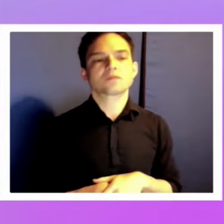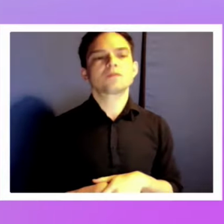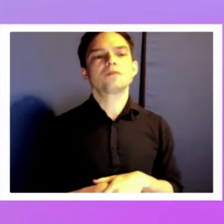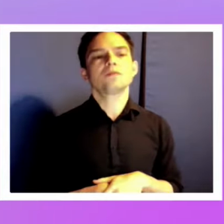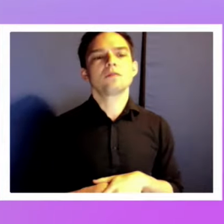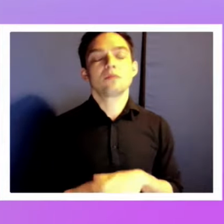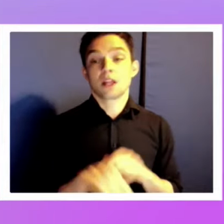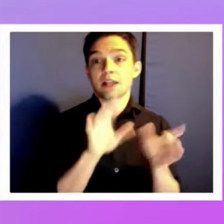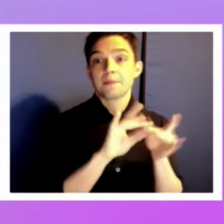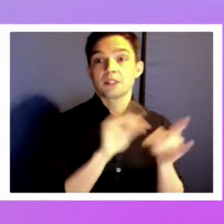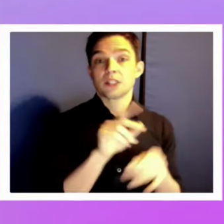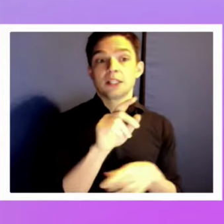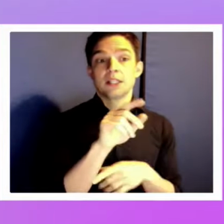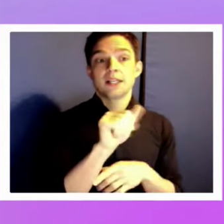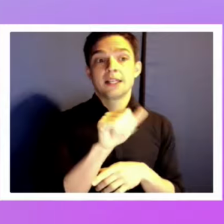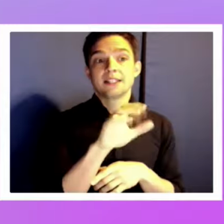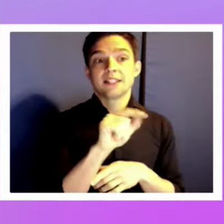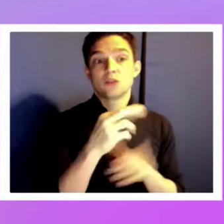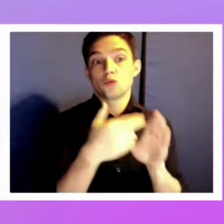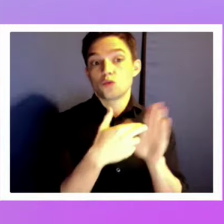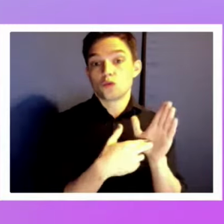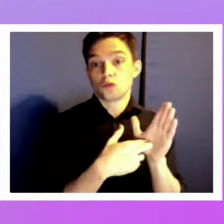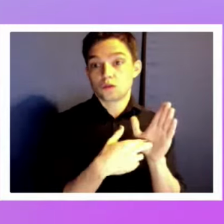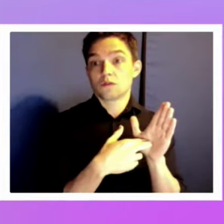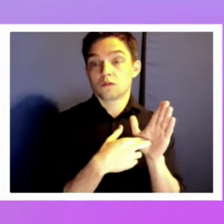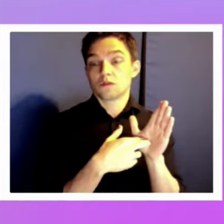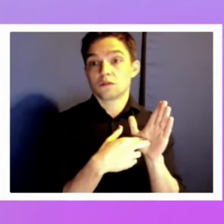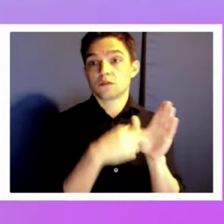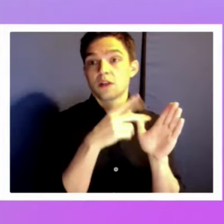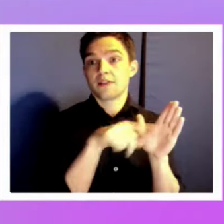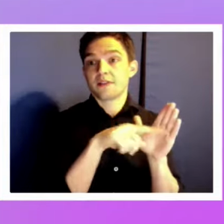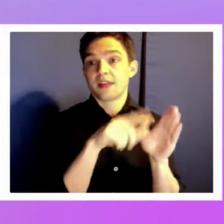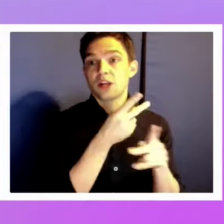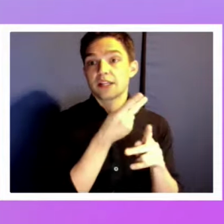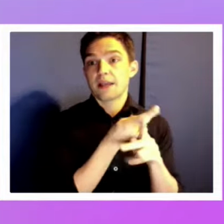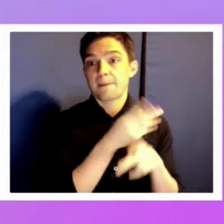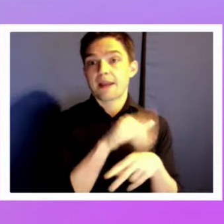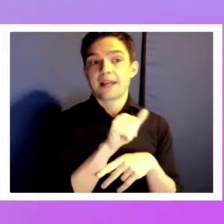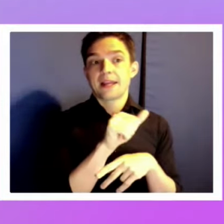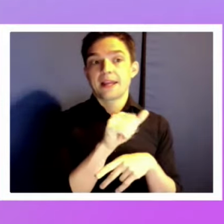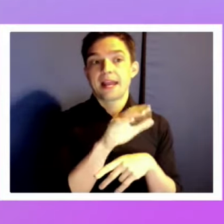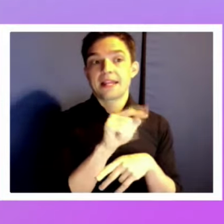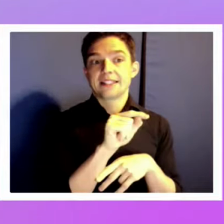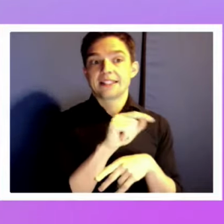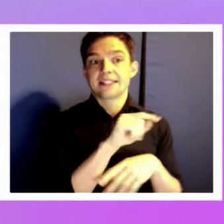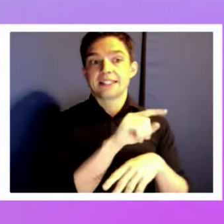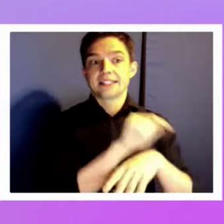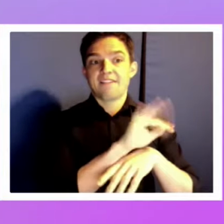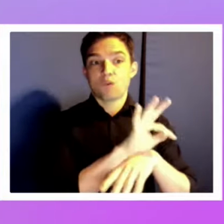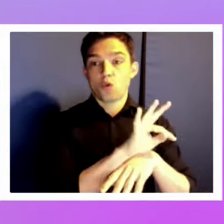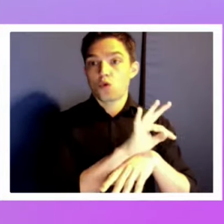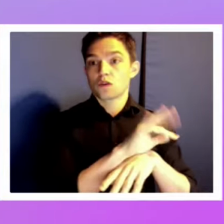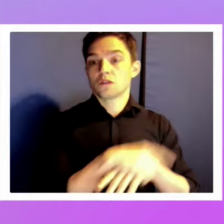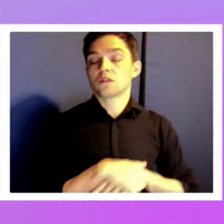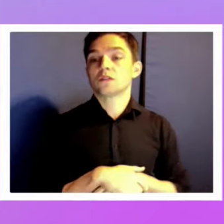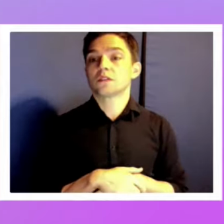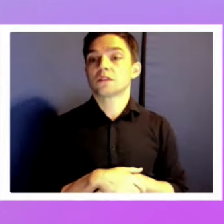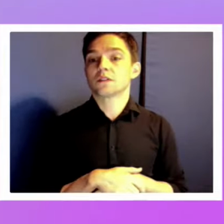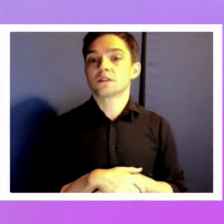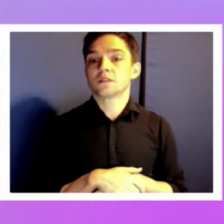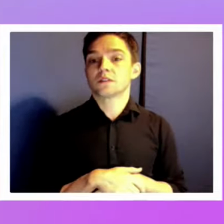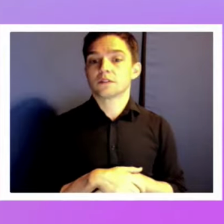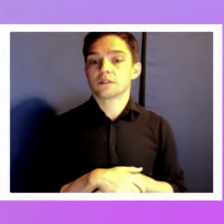Like I mentioned, the ACT rules are maintained by the ACT task force. I